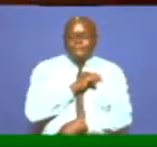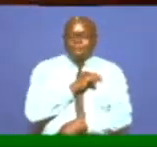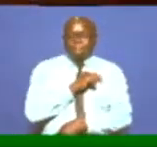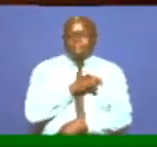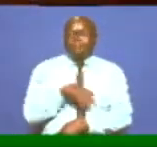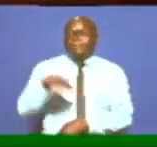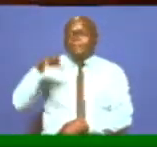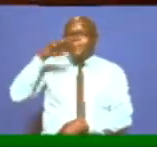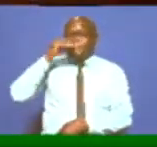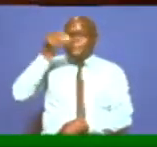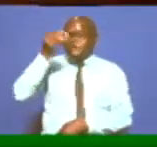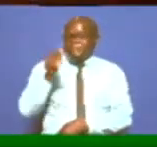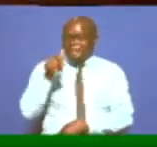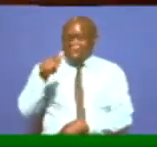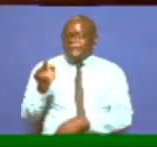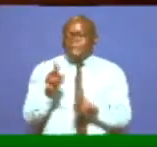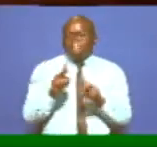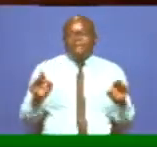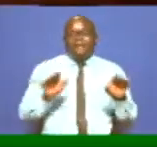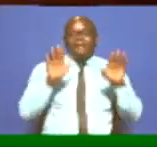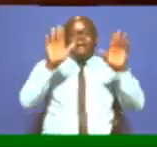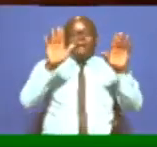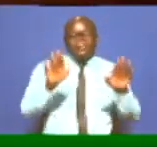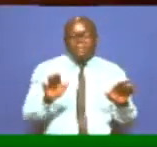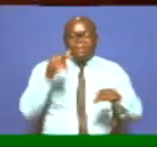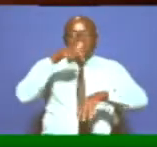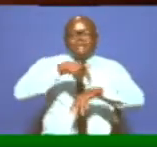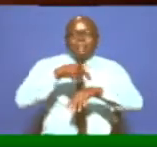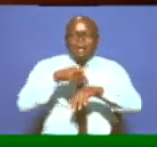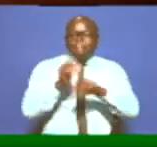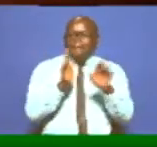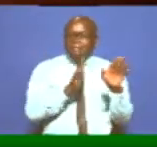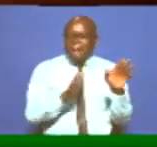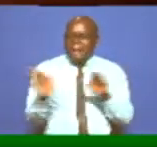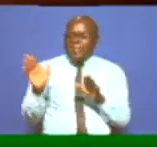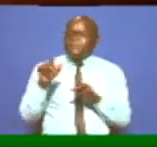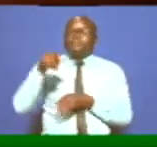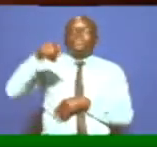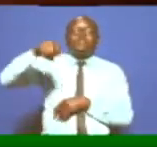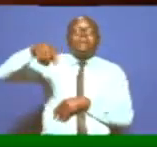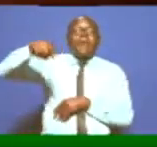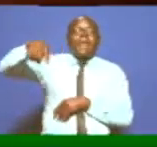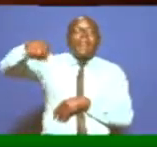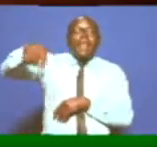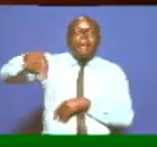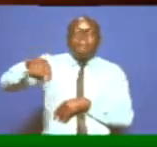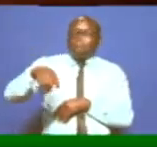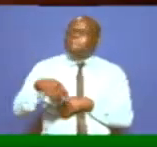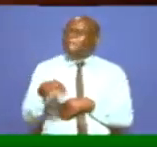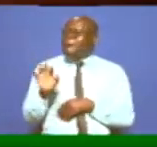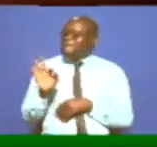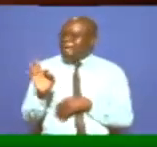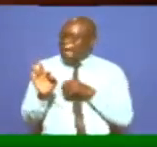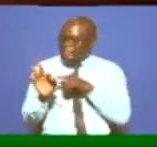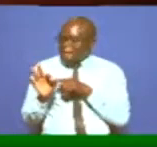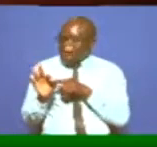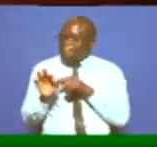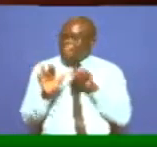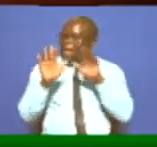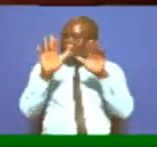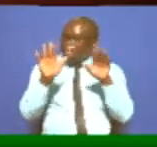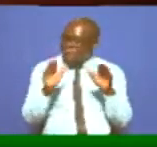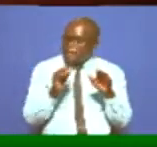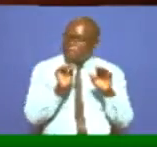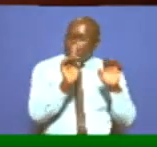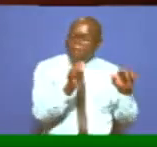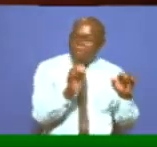Speaker, this is a critical moment where farmers are preparing their fields to plant, and fertilizer being one of the main inputs, Mr. Speaker, as we